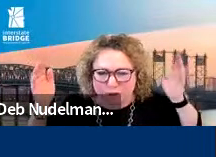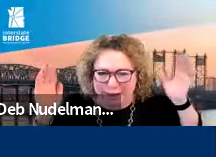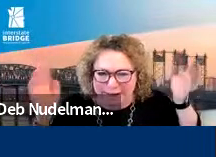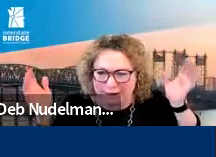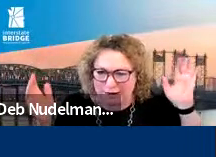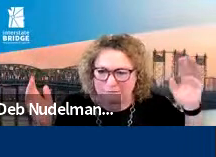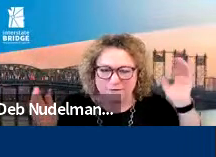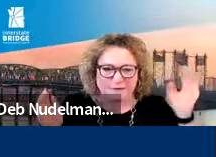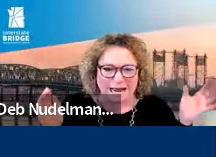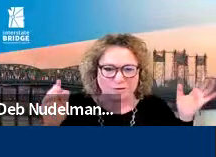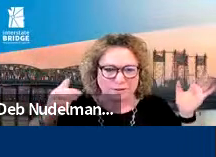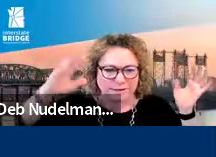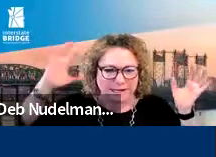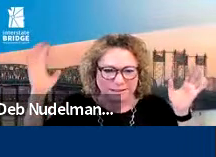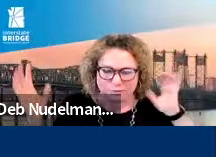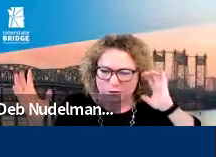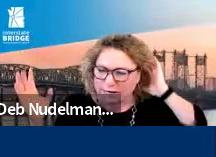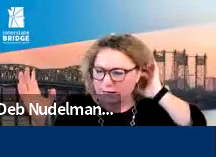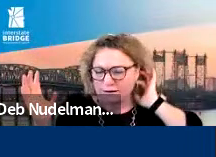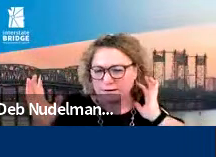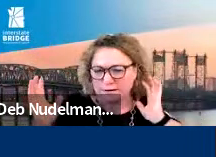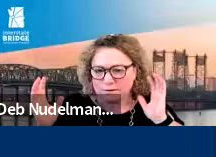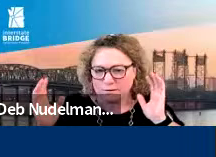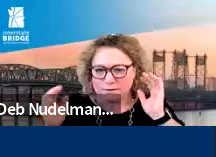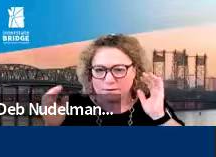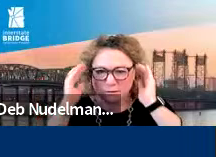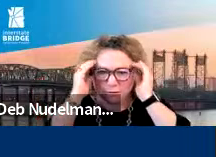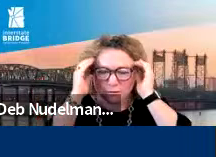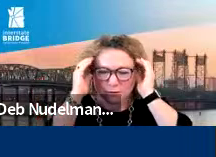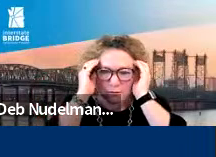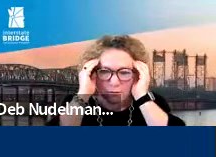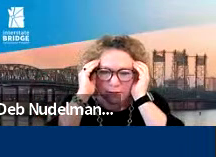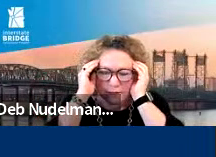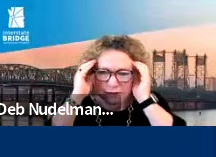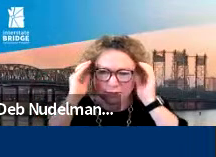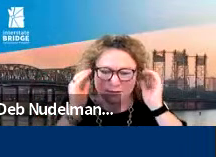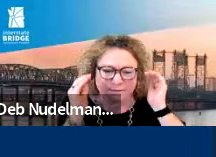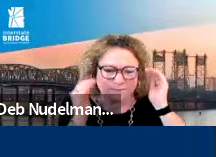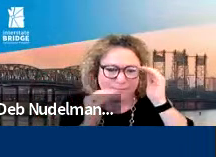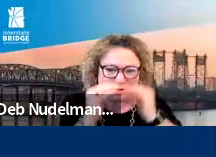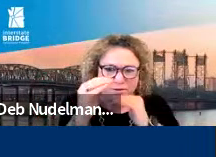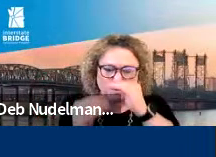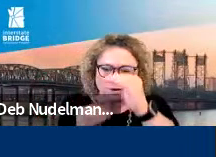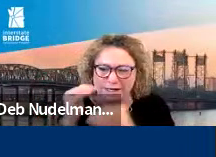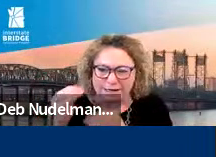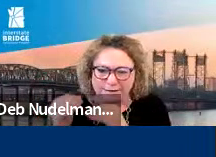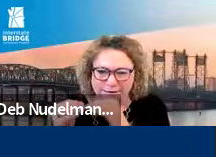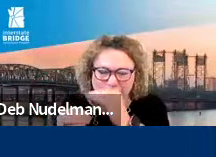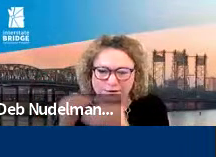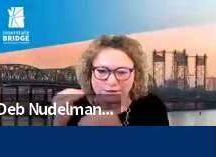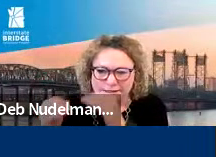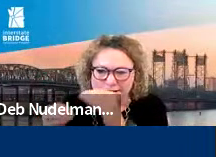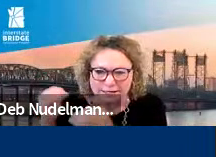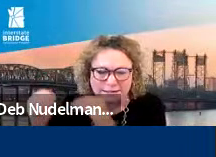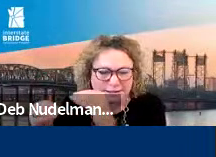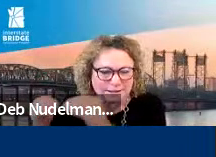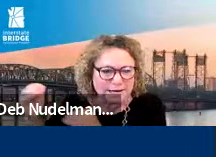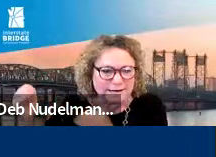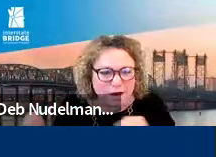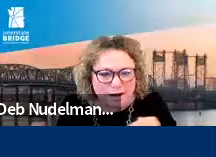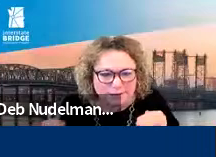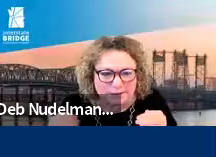this bookending of from now till next spring, what we are going to be working on over these